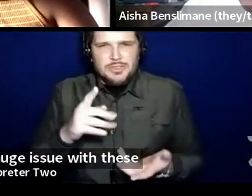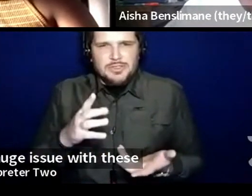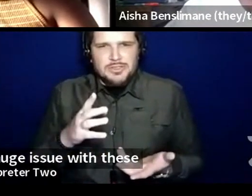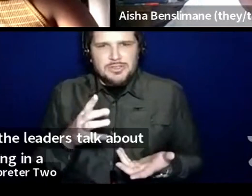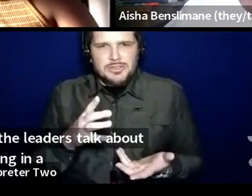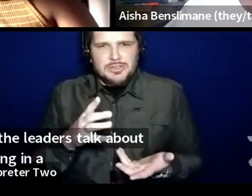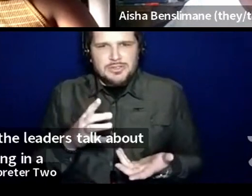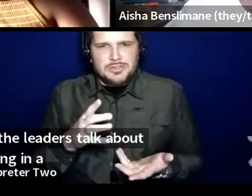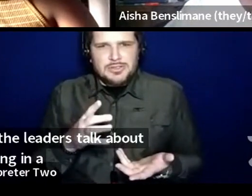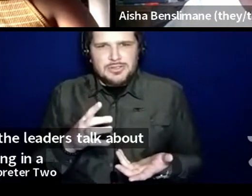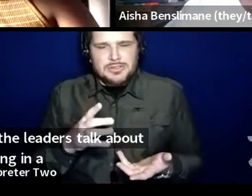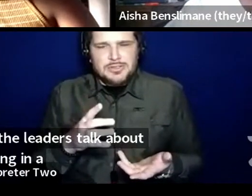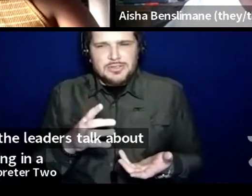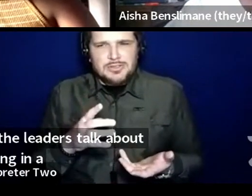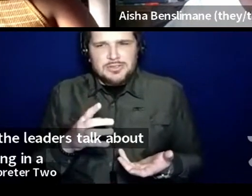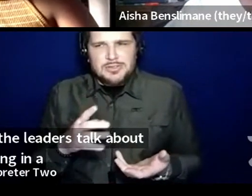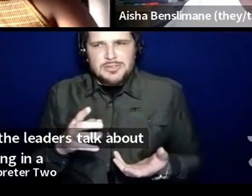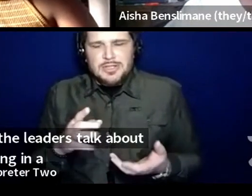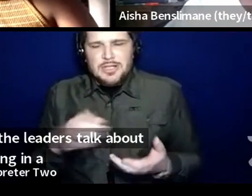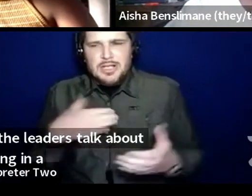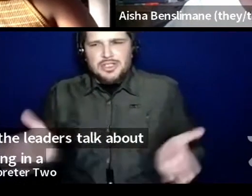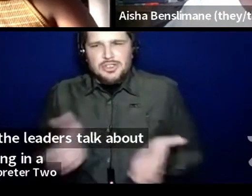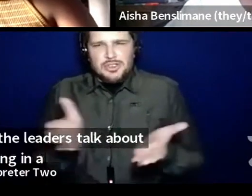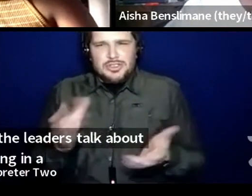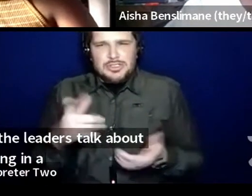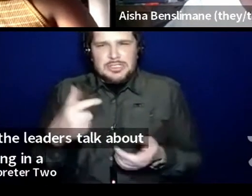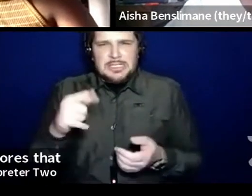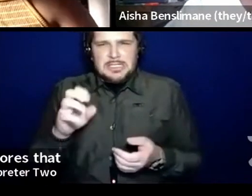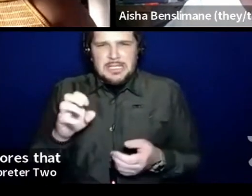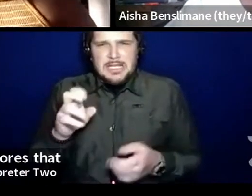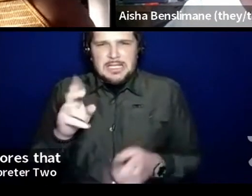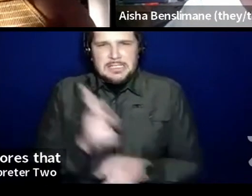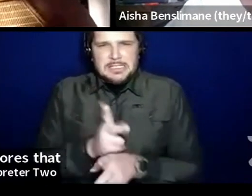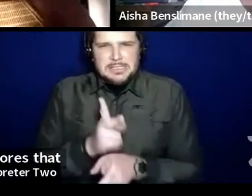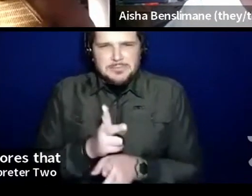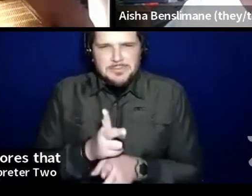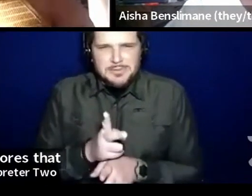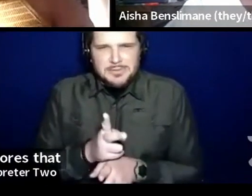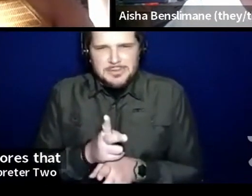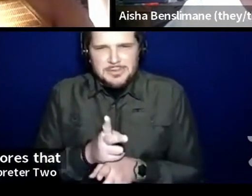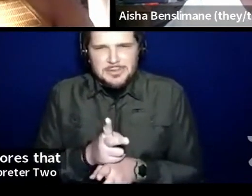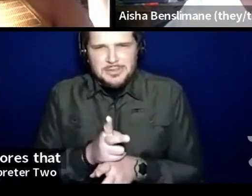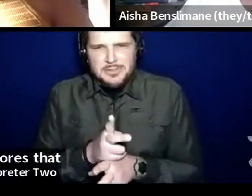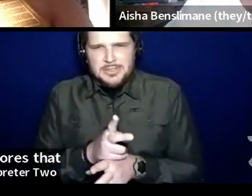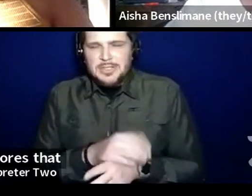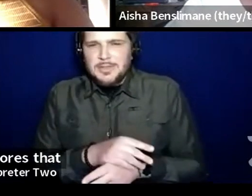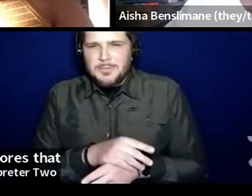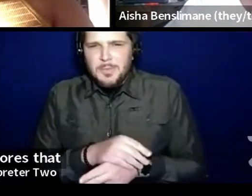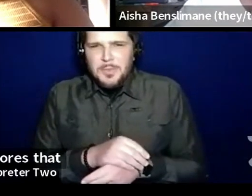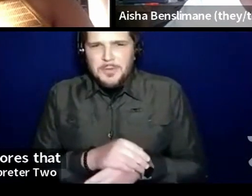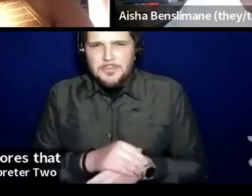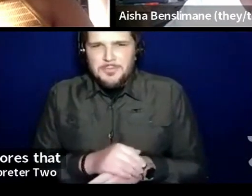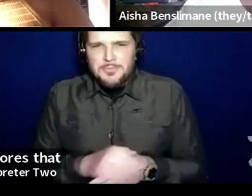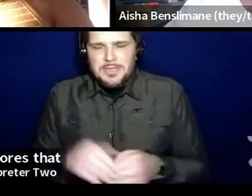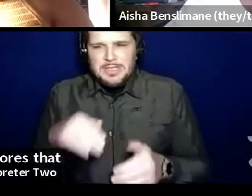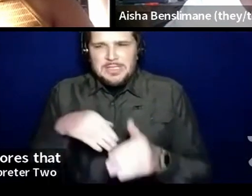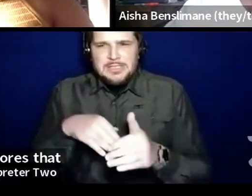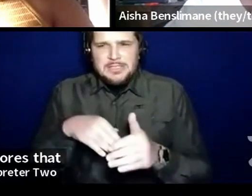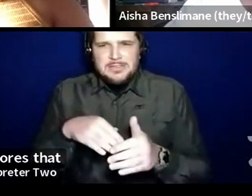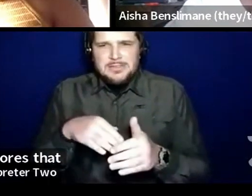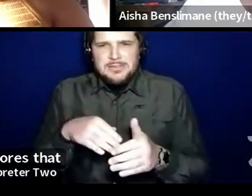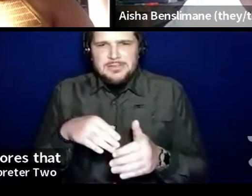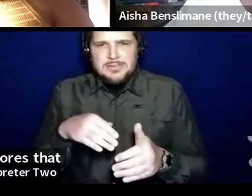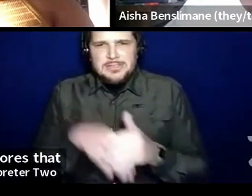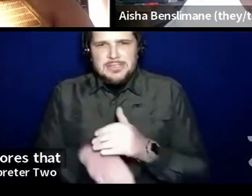entrenched gatekeepers to, okay, so say we have our minimum percentage decided of, accessible housing